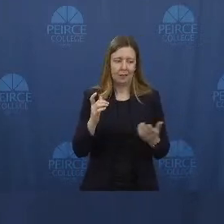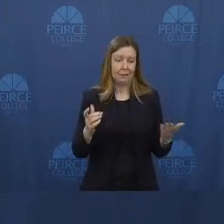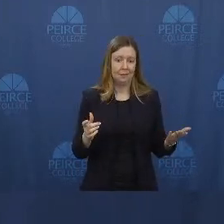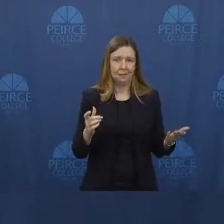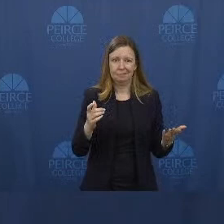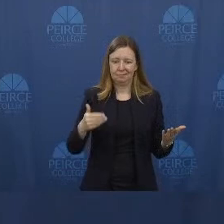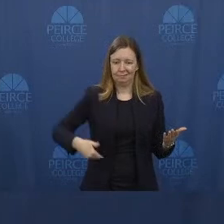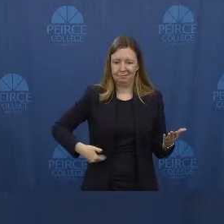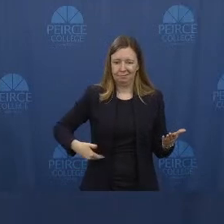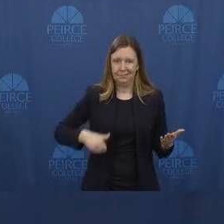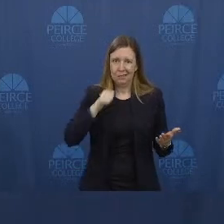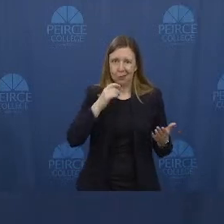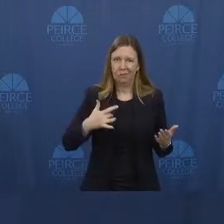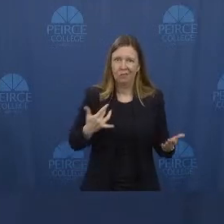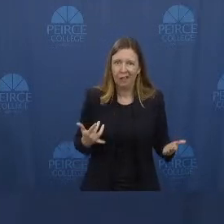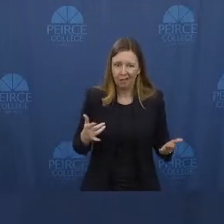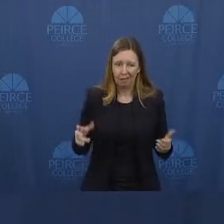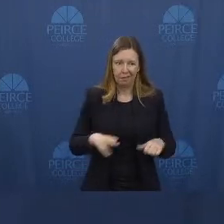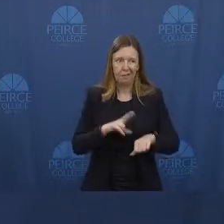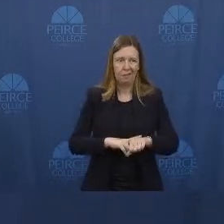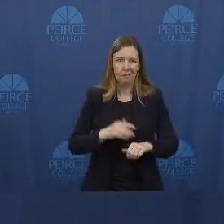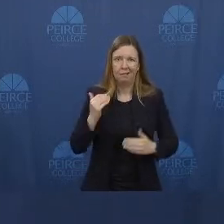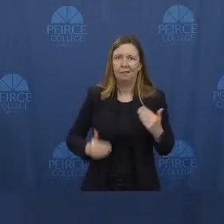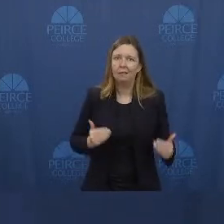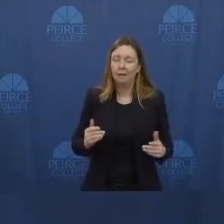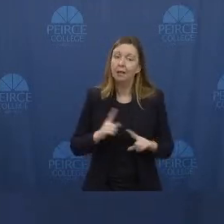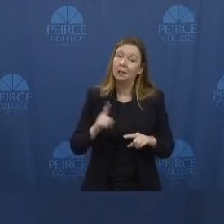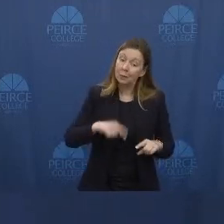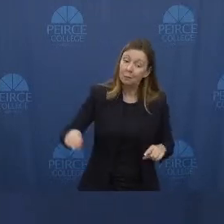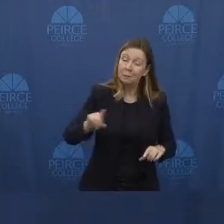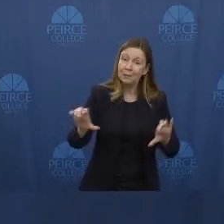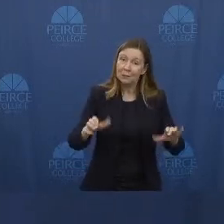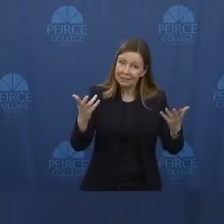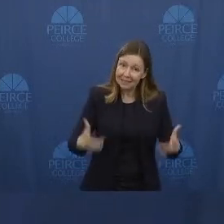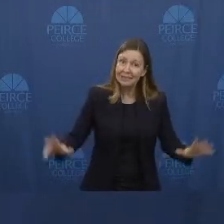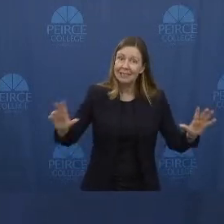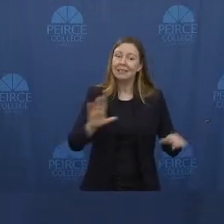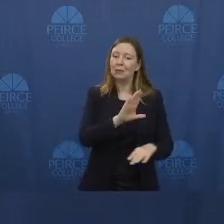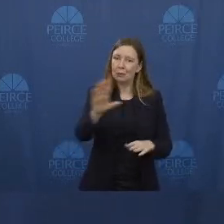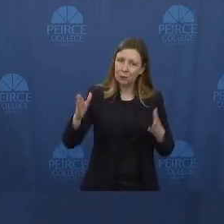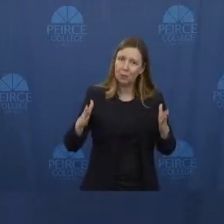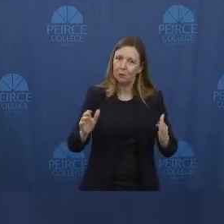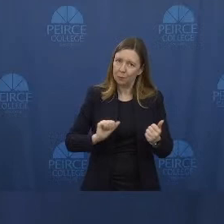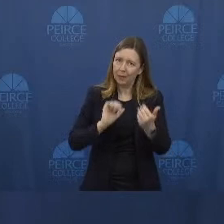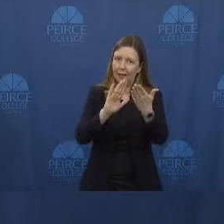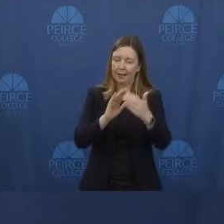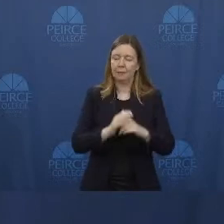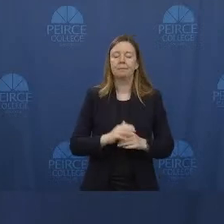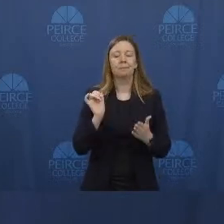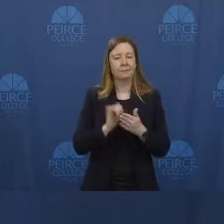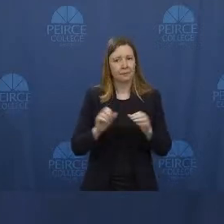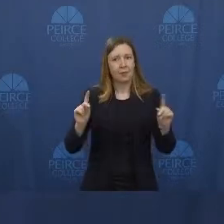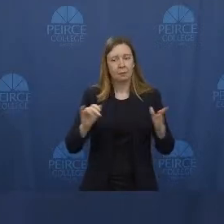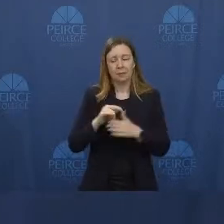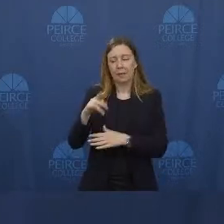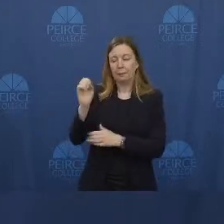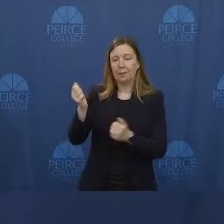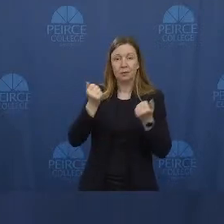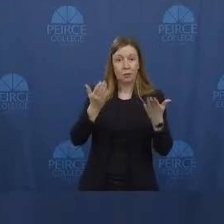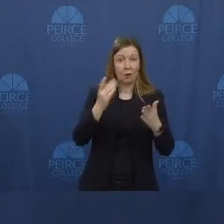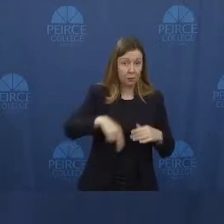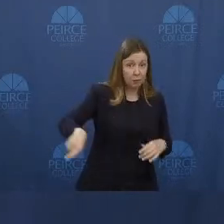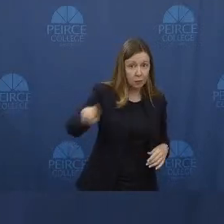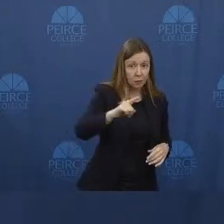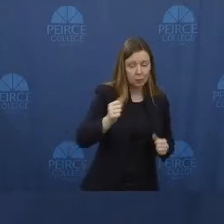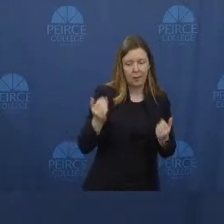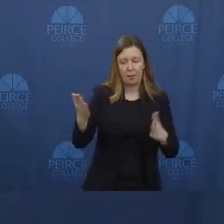it and didn't do it the normal way, but you did it your way. That's the opportunity that Peirce offered you